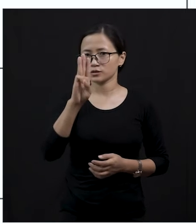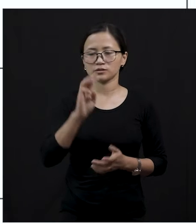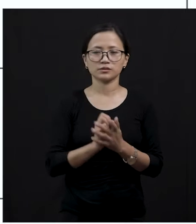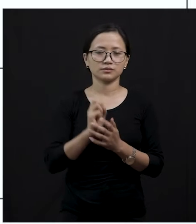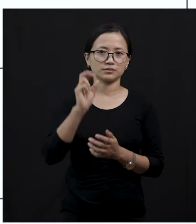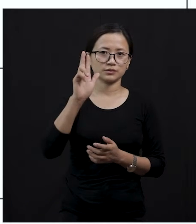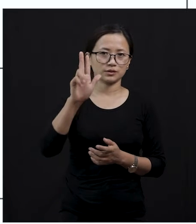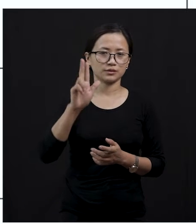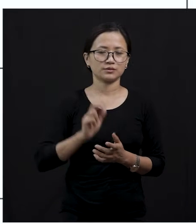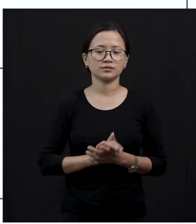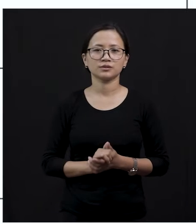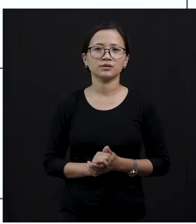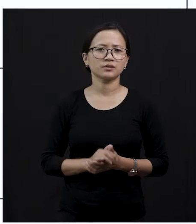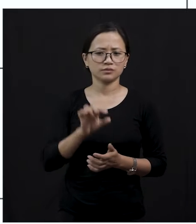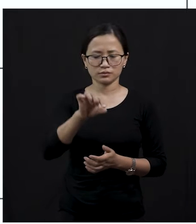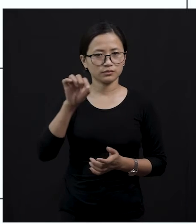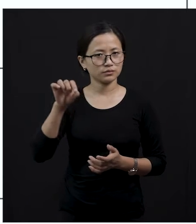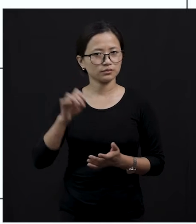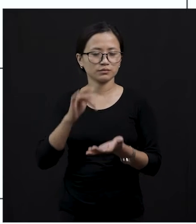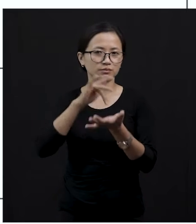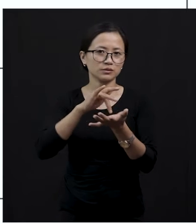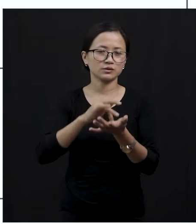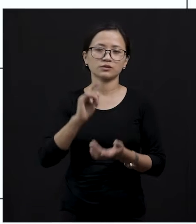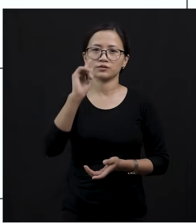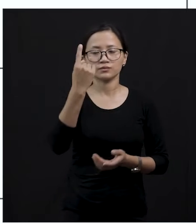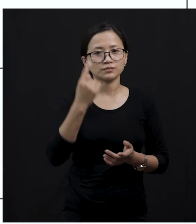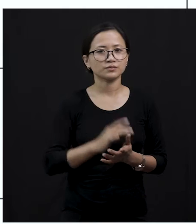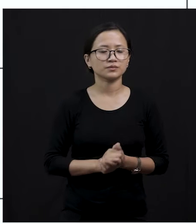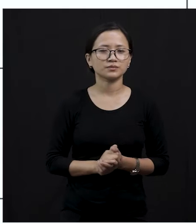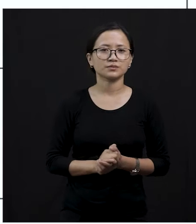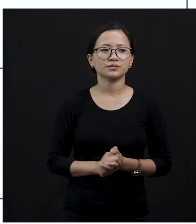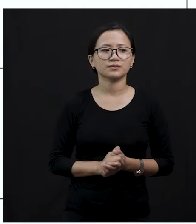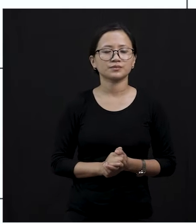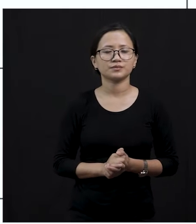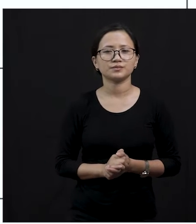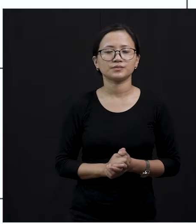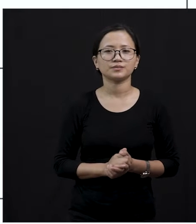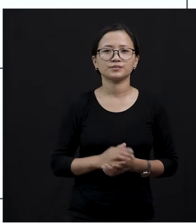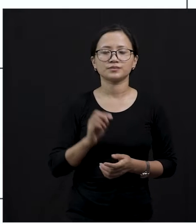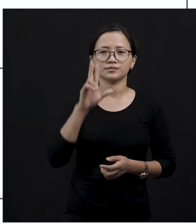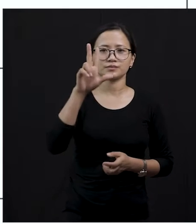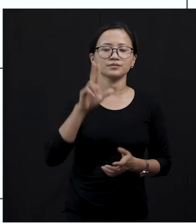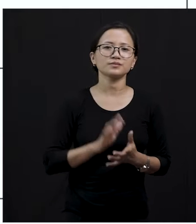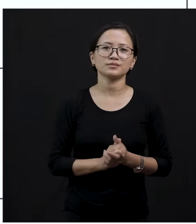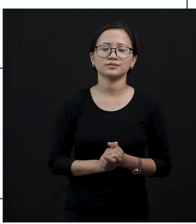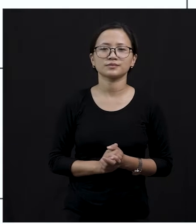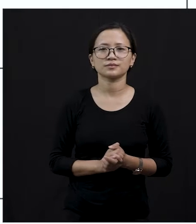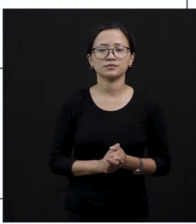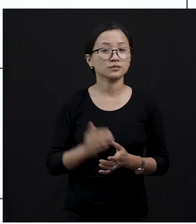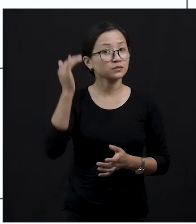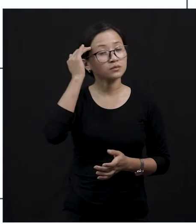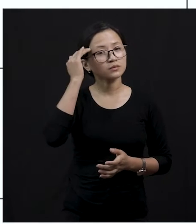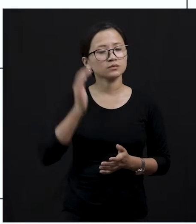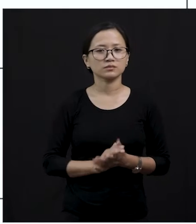38. Now let's try to identify the places first. For the number 8, we